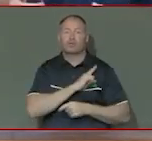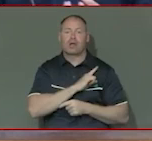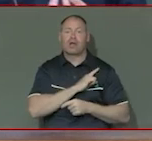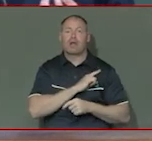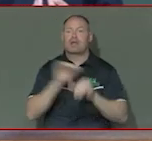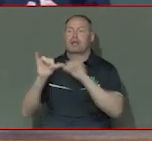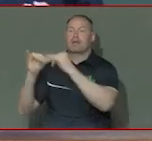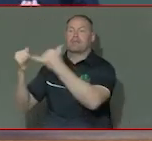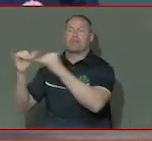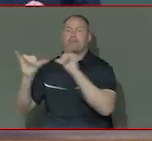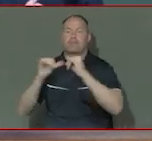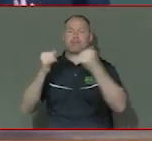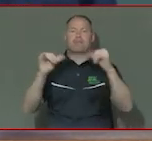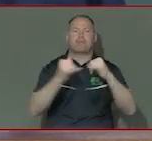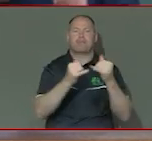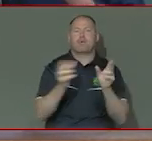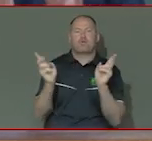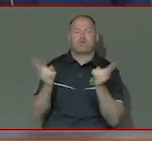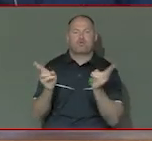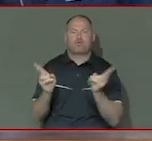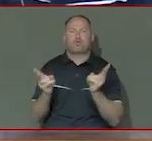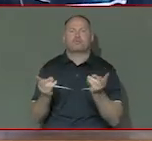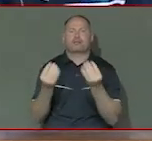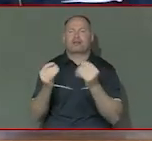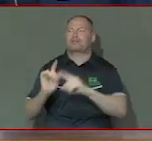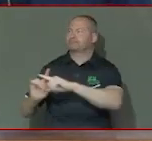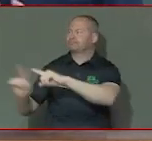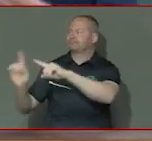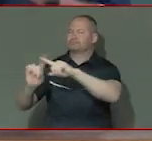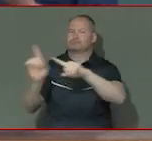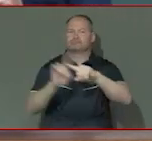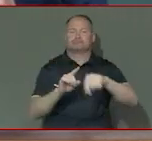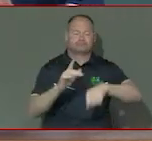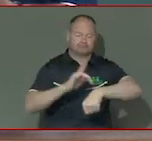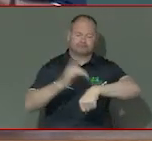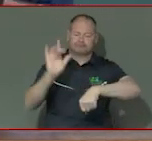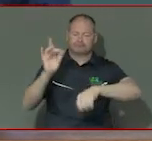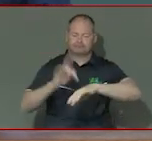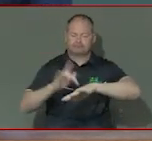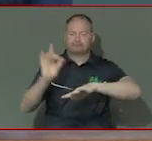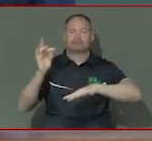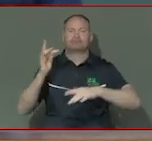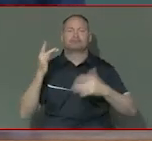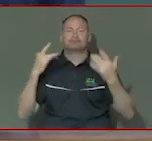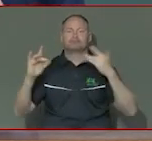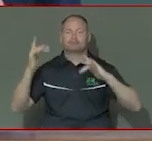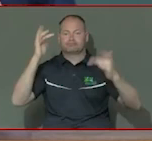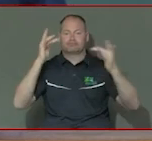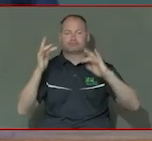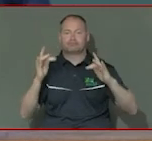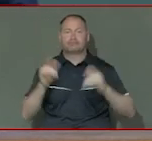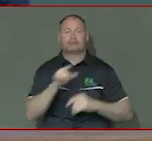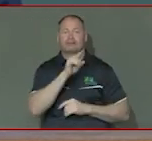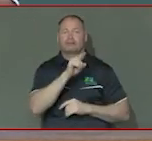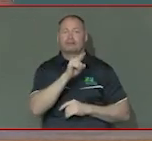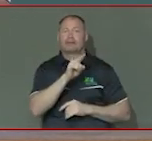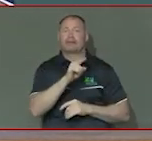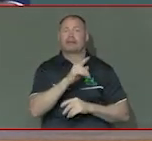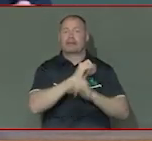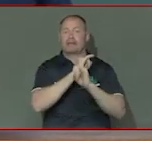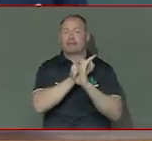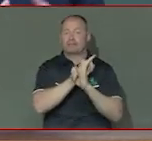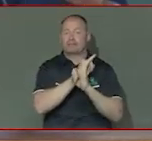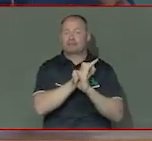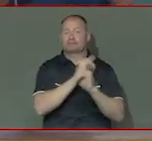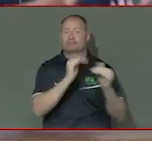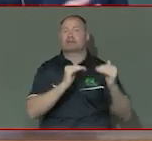will have different norms. A jewelry shop, the value of their inventory will be very high, whereas a